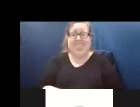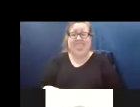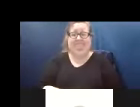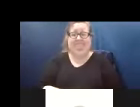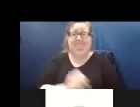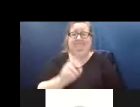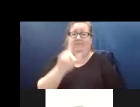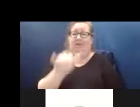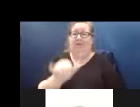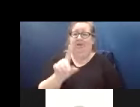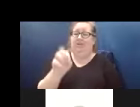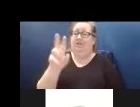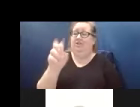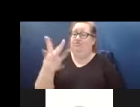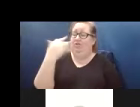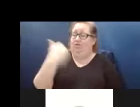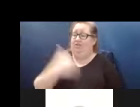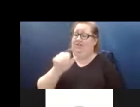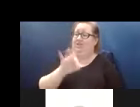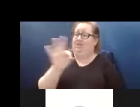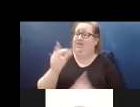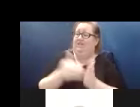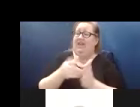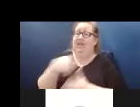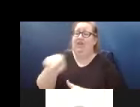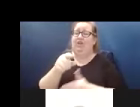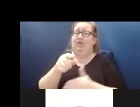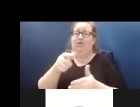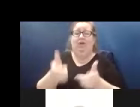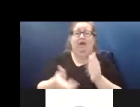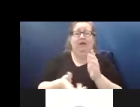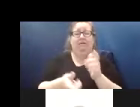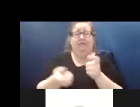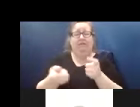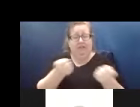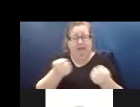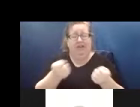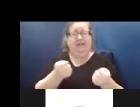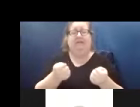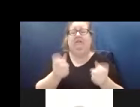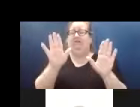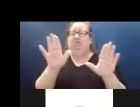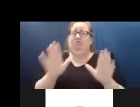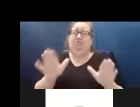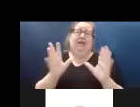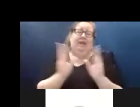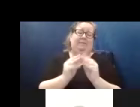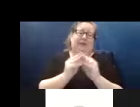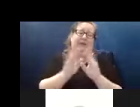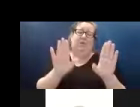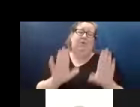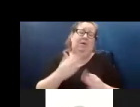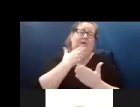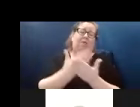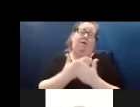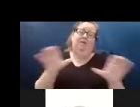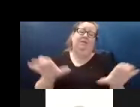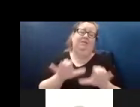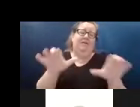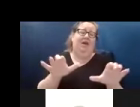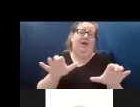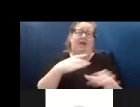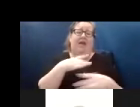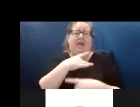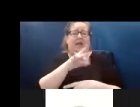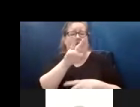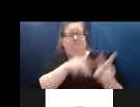Carly, Drew, this is Jeff again. You guys ran a great meeting. It was well done. I enjoyed looking at the slides, and obviously you've done a lot of